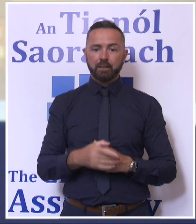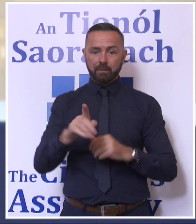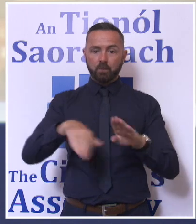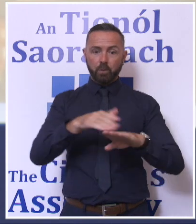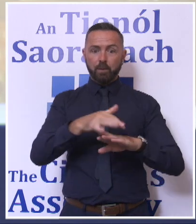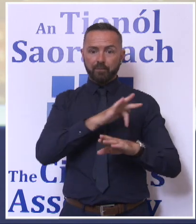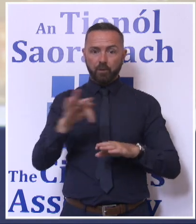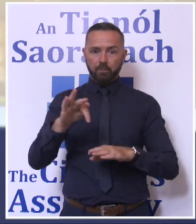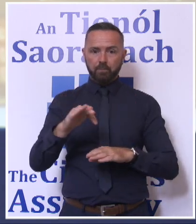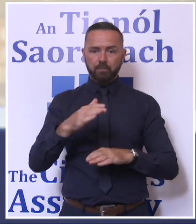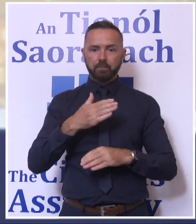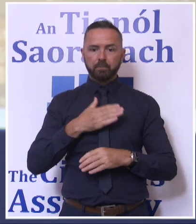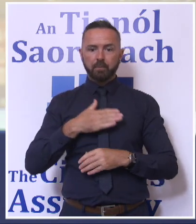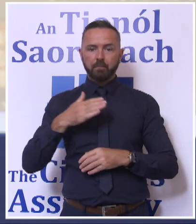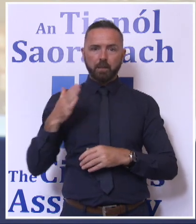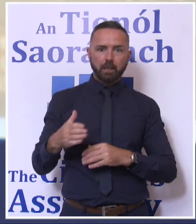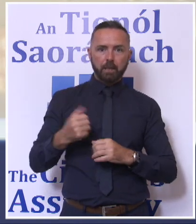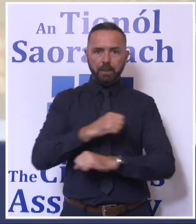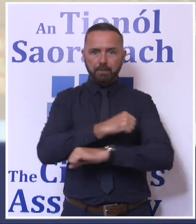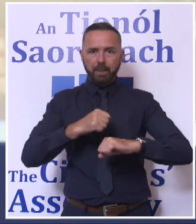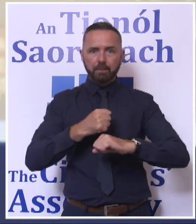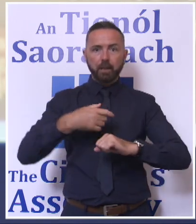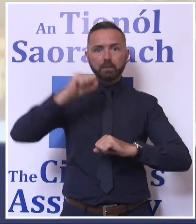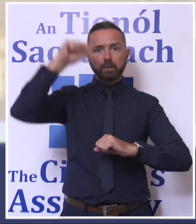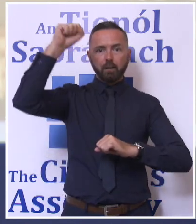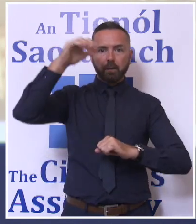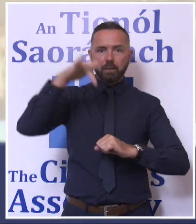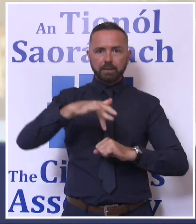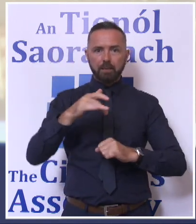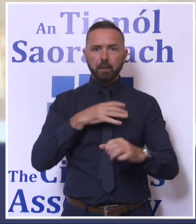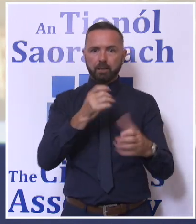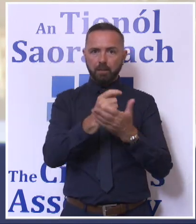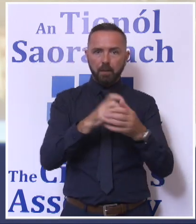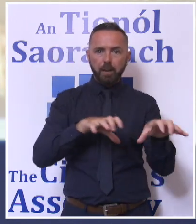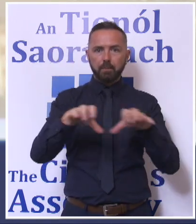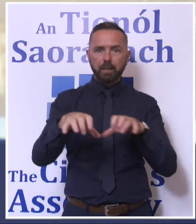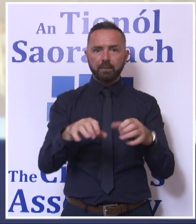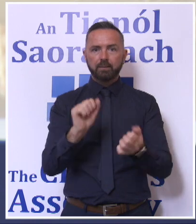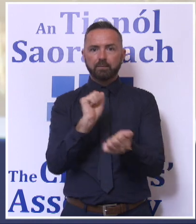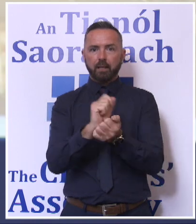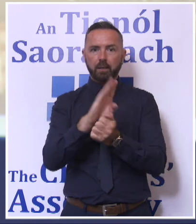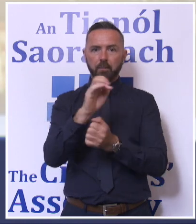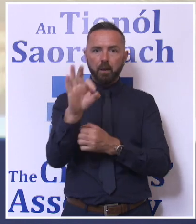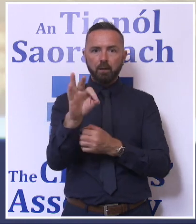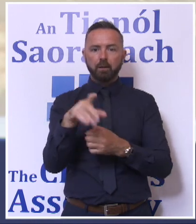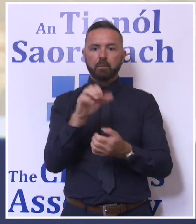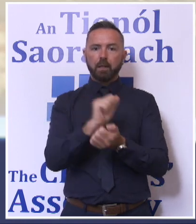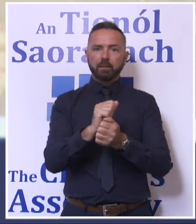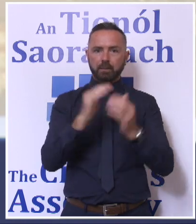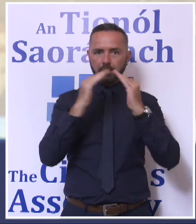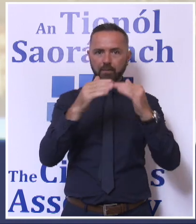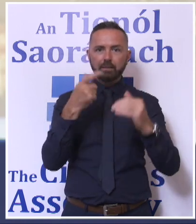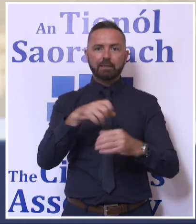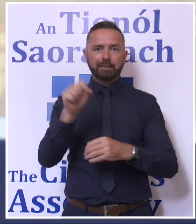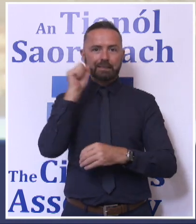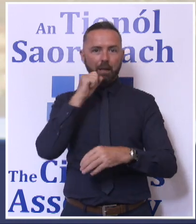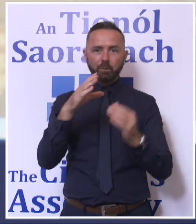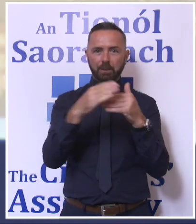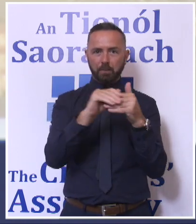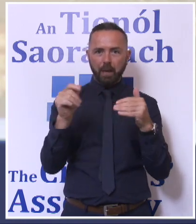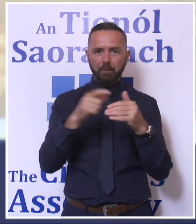the end of this process, when we climb the very apex of that mountain, we'll be able to issue the report and your recommendations and